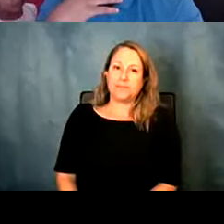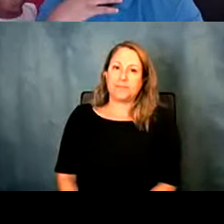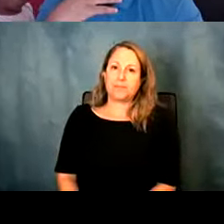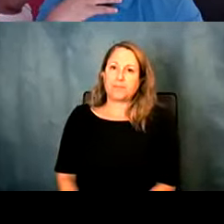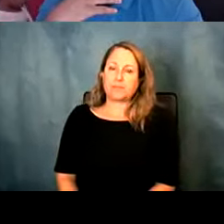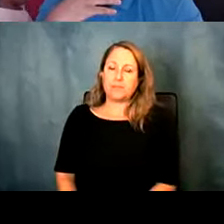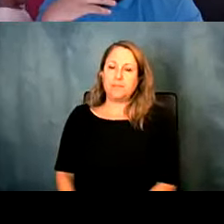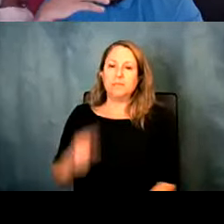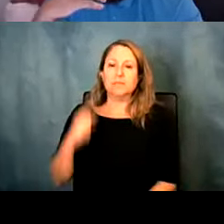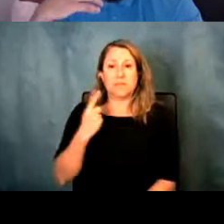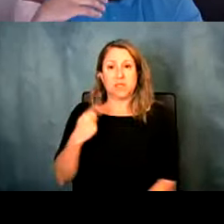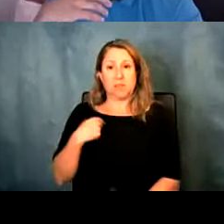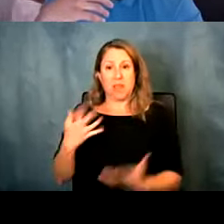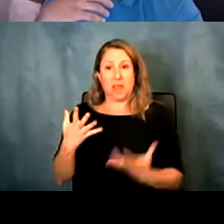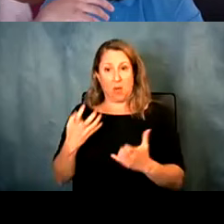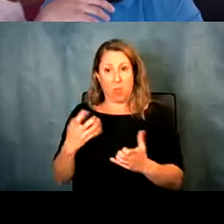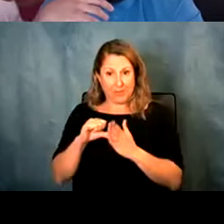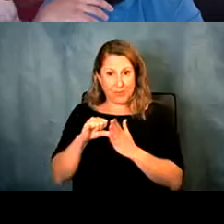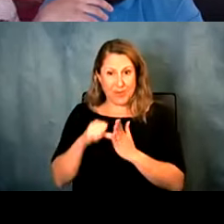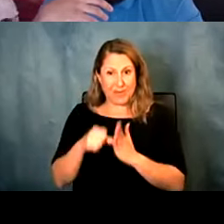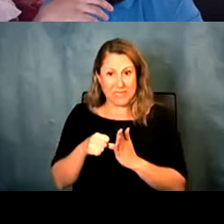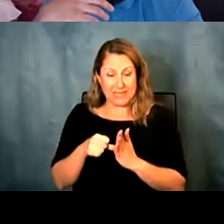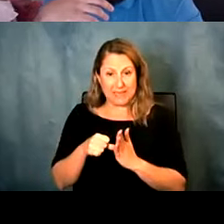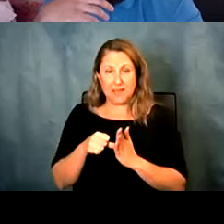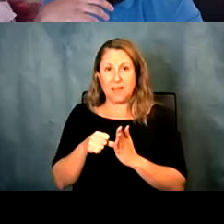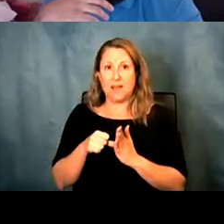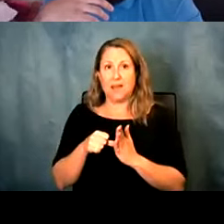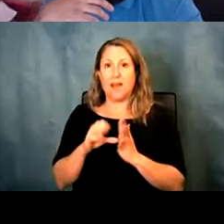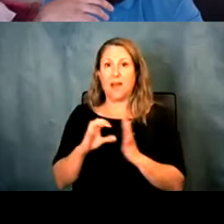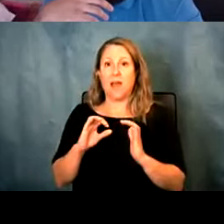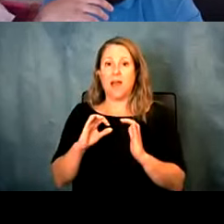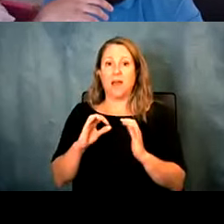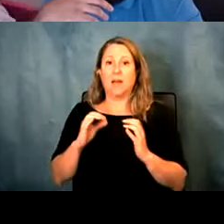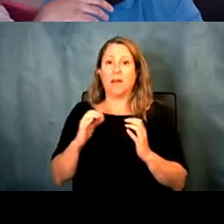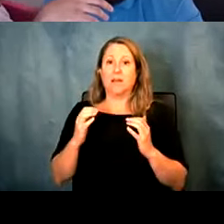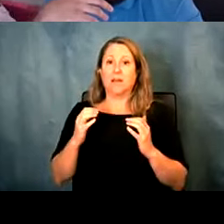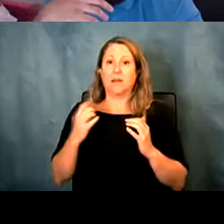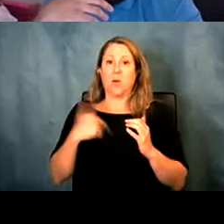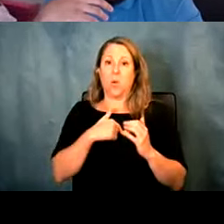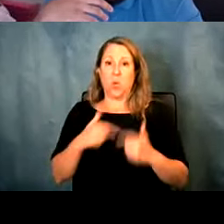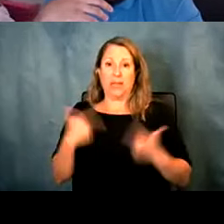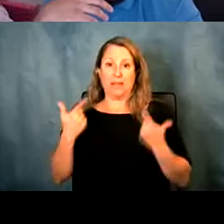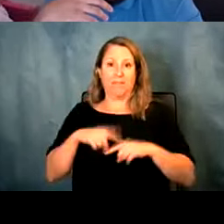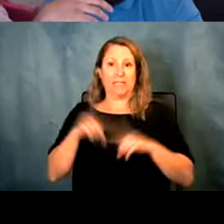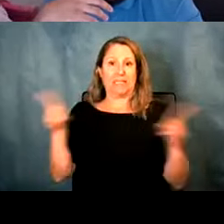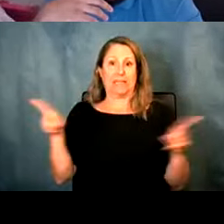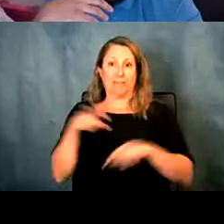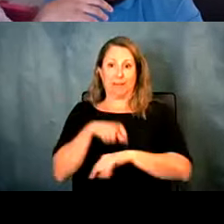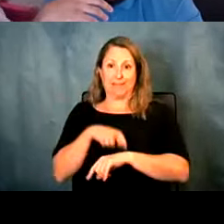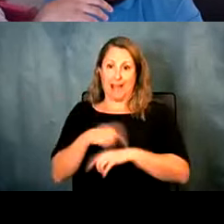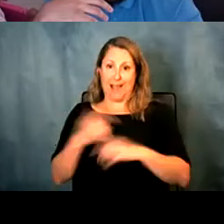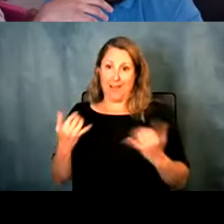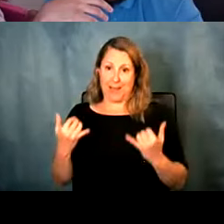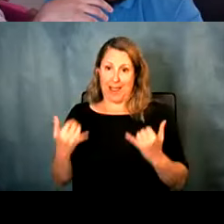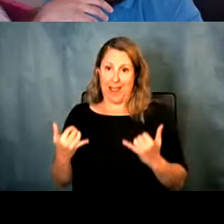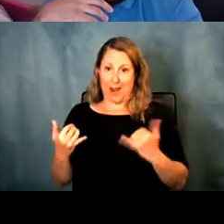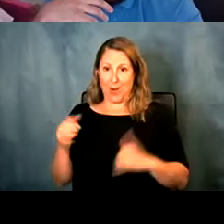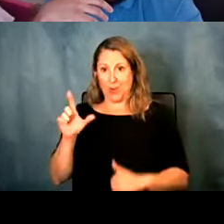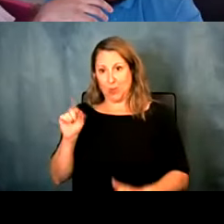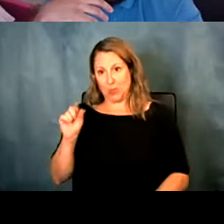really emphasize is just how we are living in a very, very different time in 2021 compared